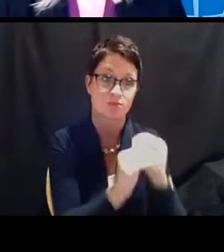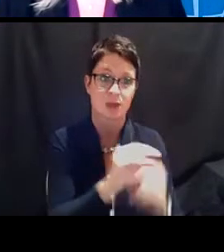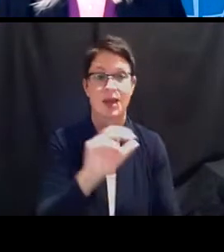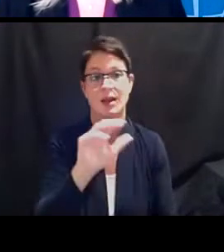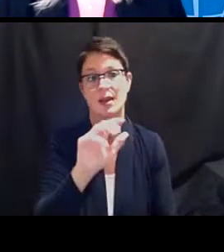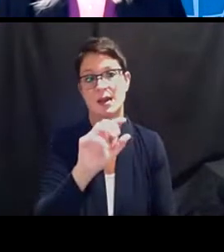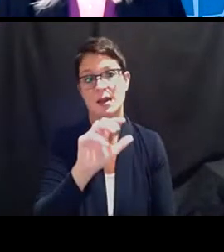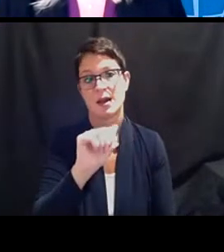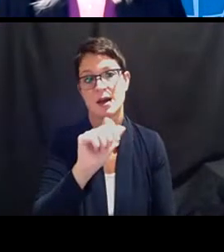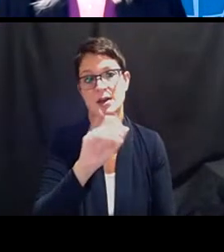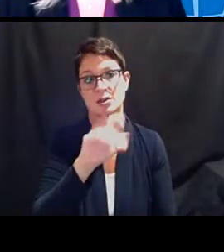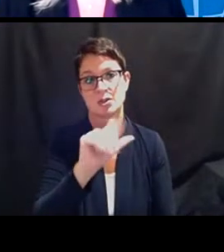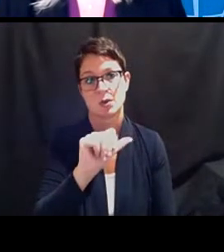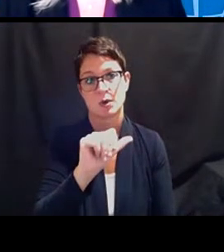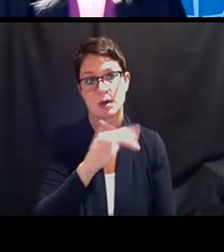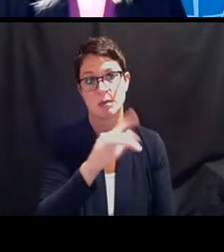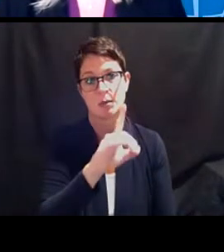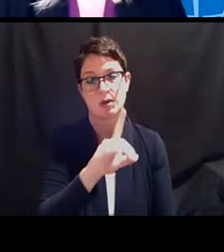Boulevard.